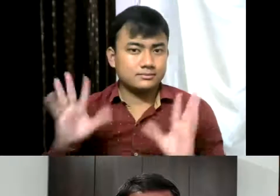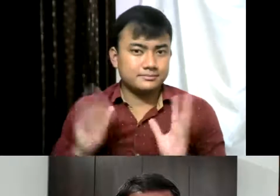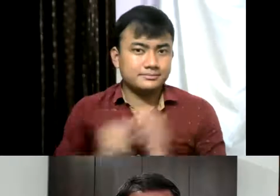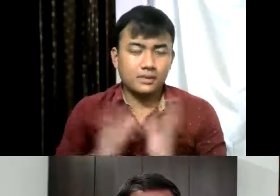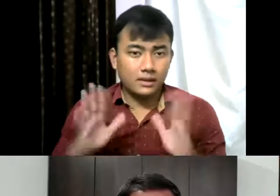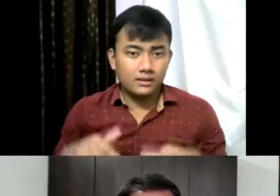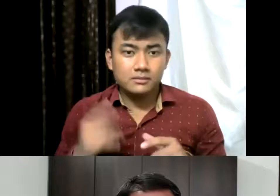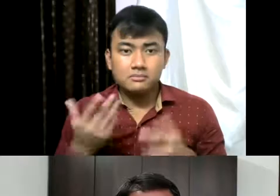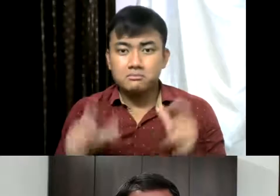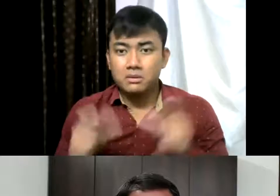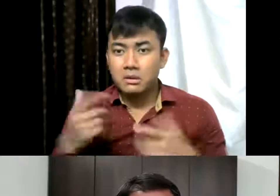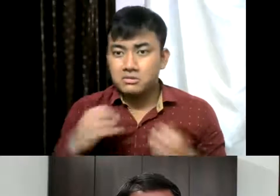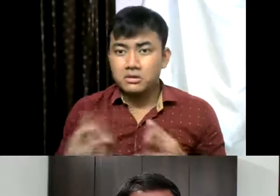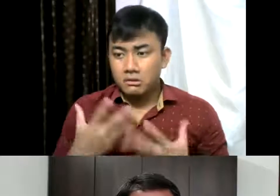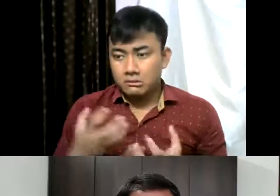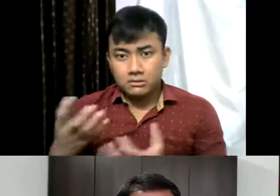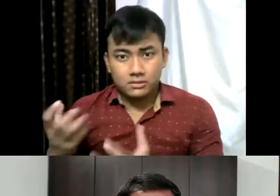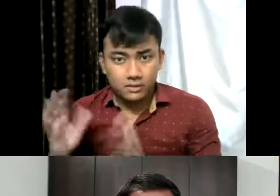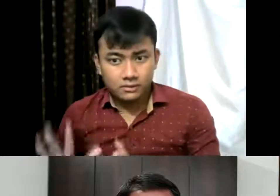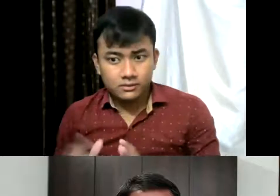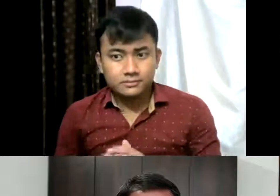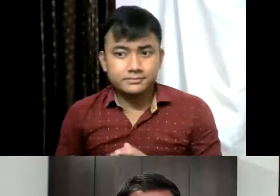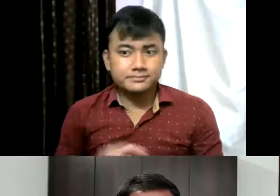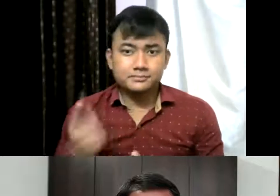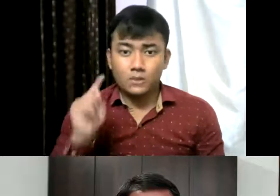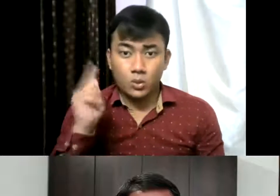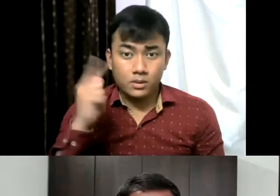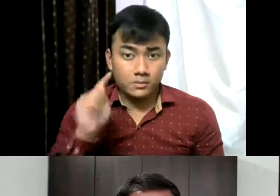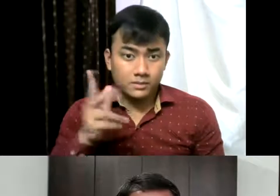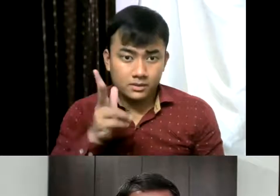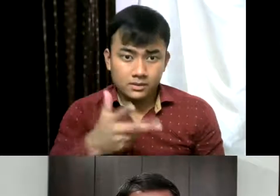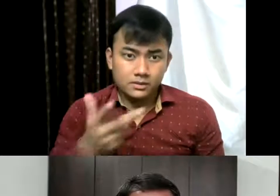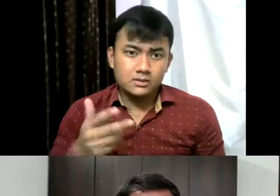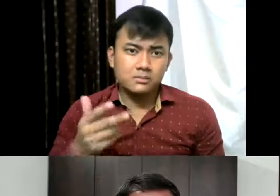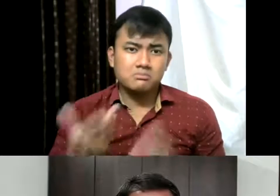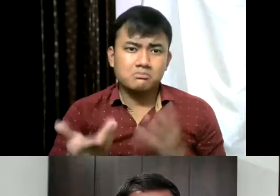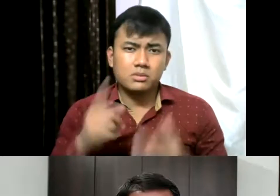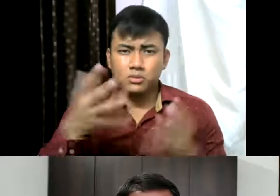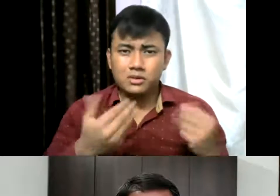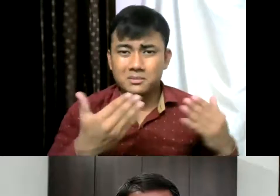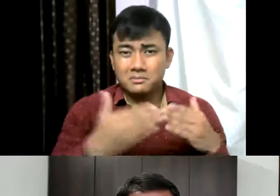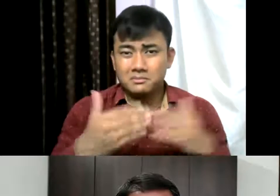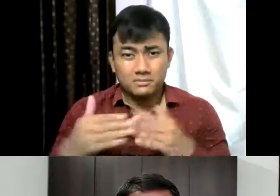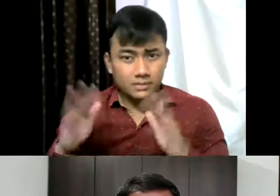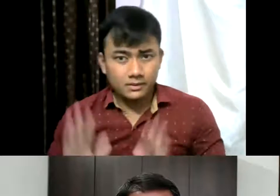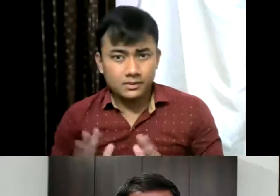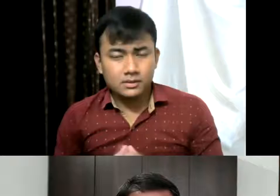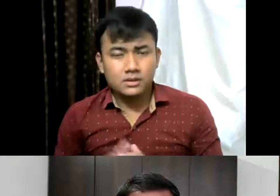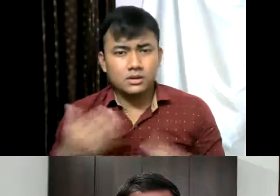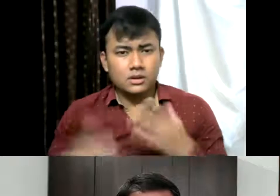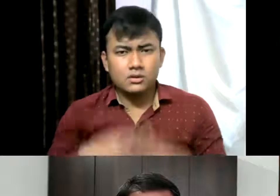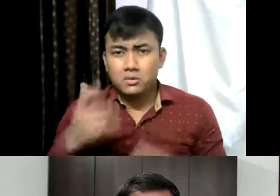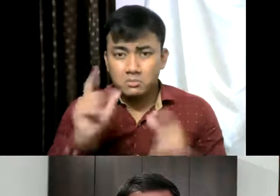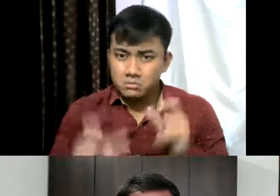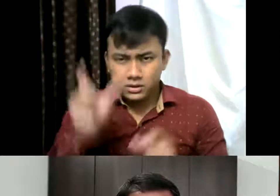distancing. They're horny. They want to do it. That often you want to meet the closest person you can find, and you're chatting with